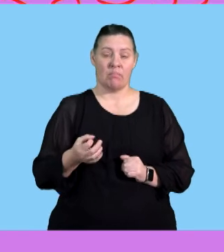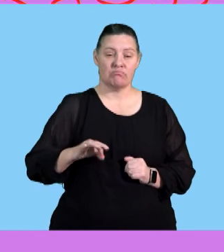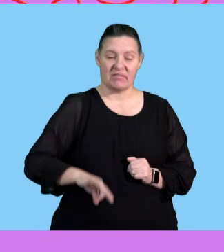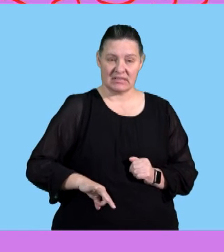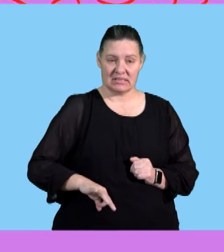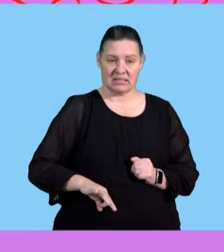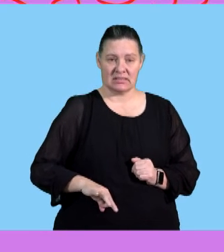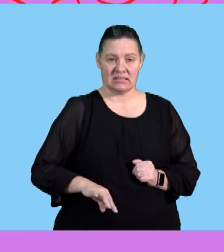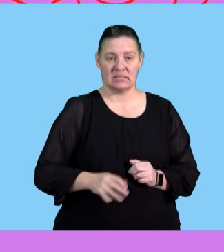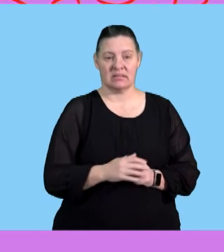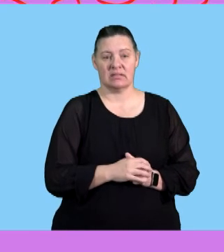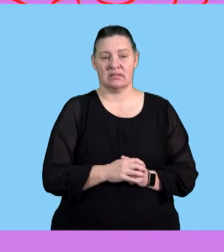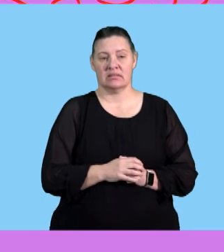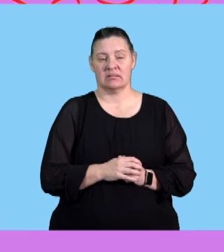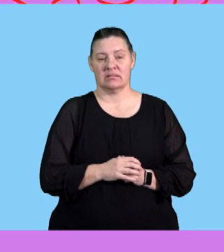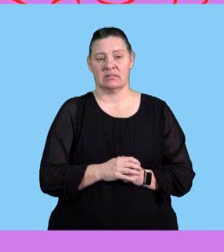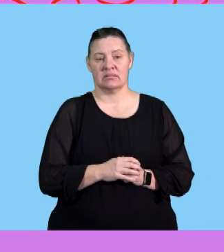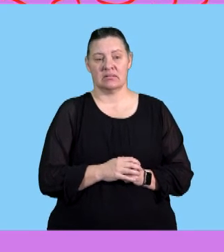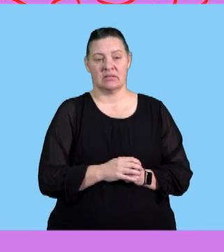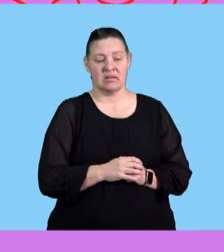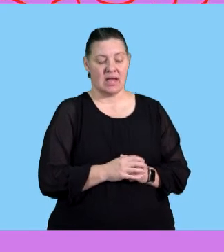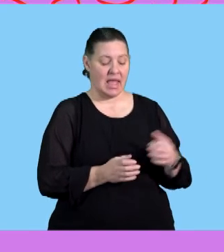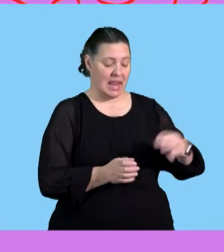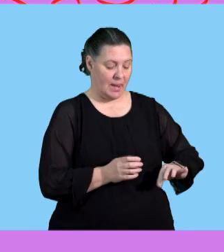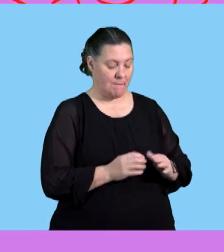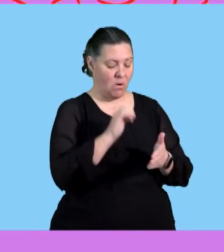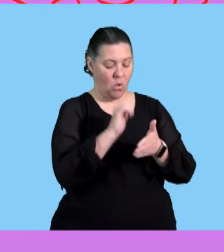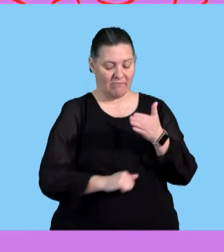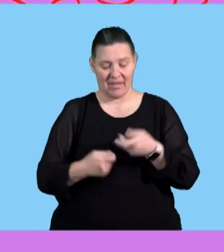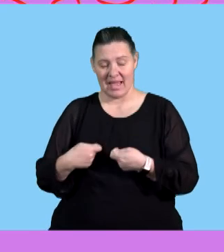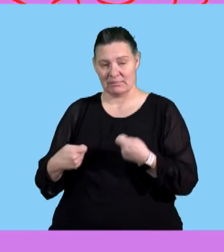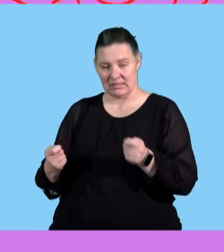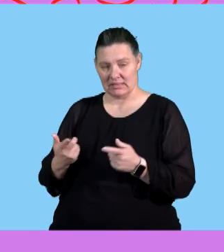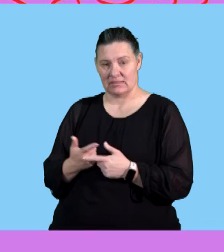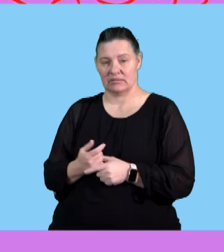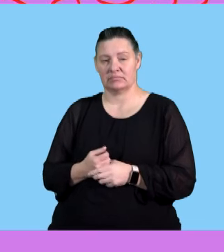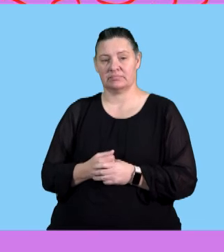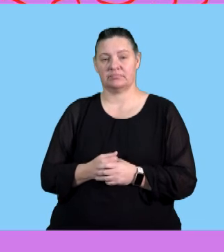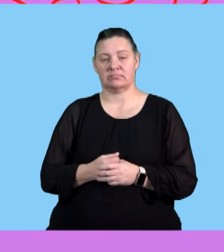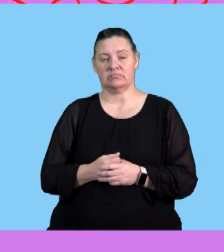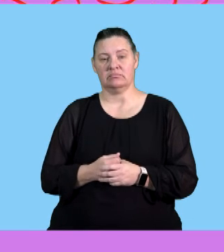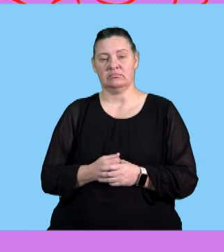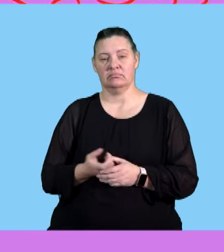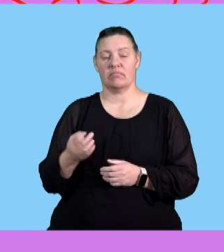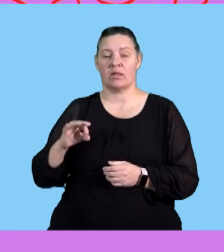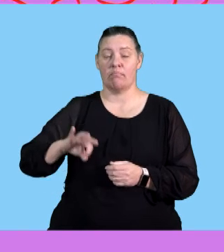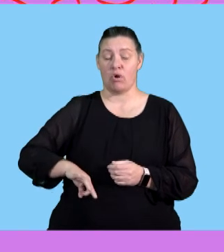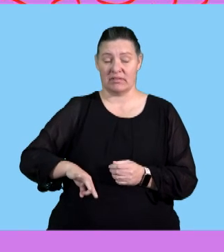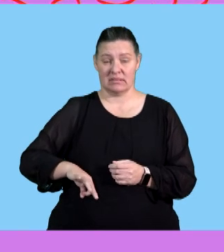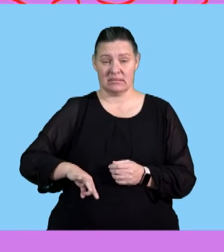So her profit is then going to be the income minus expenses, and that gives